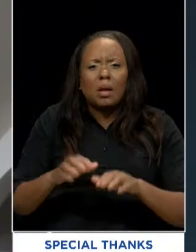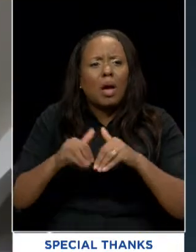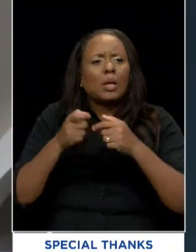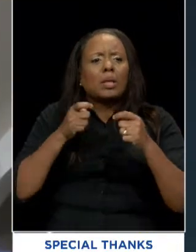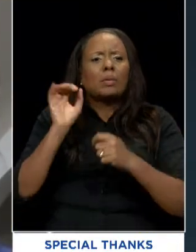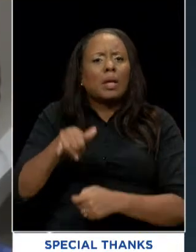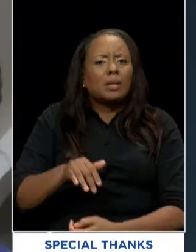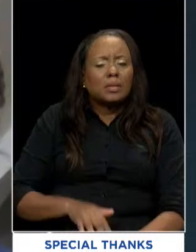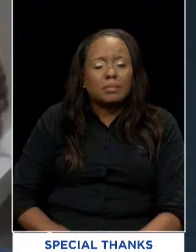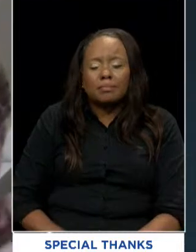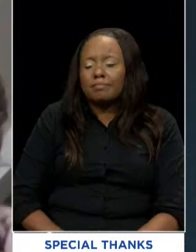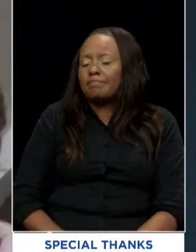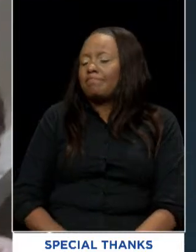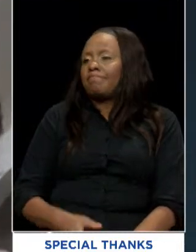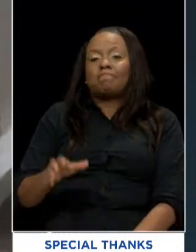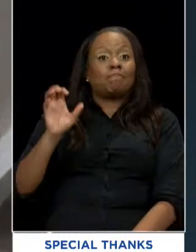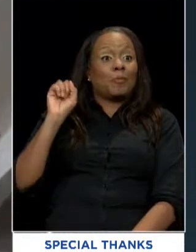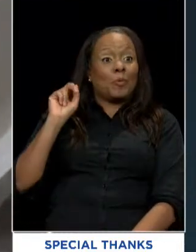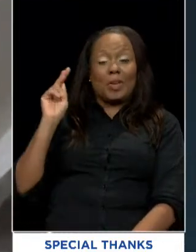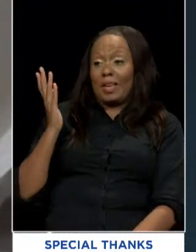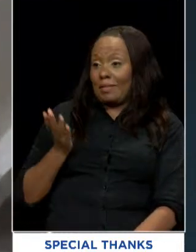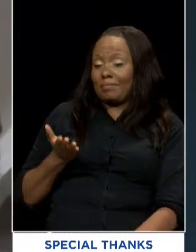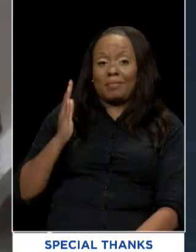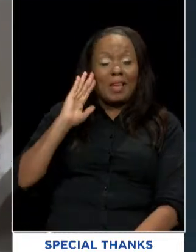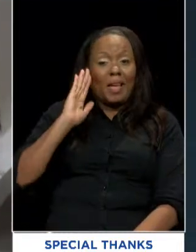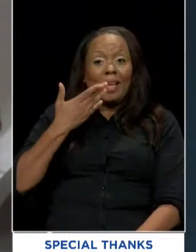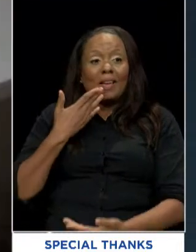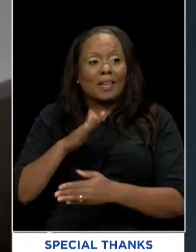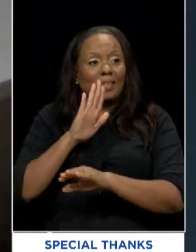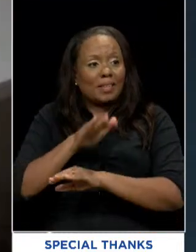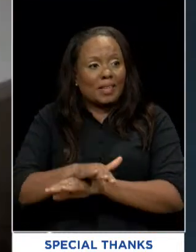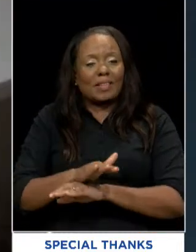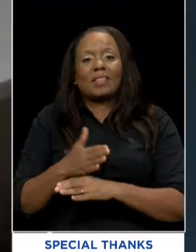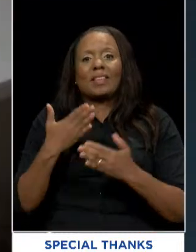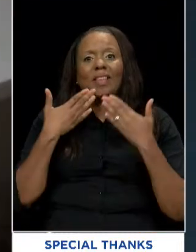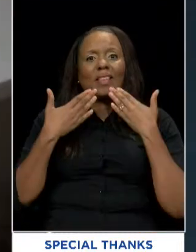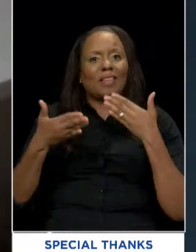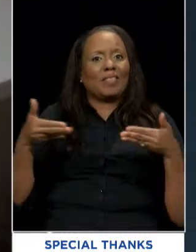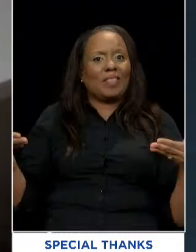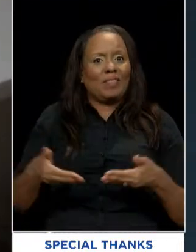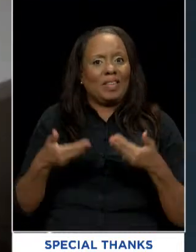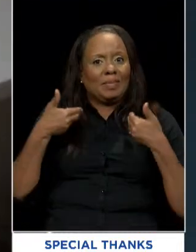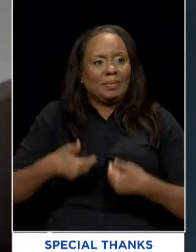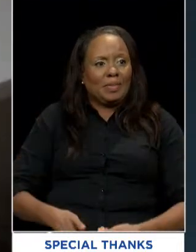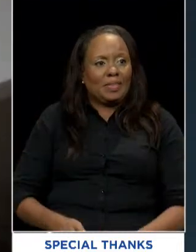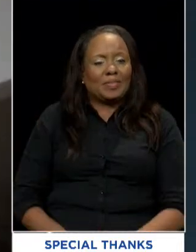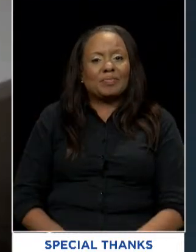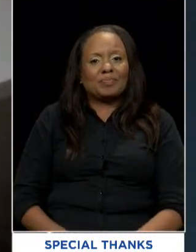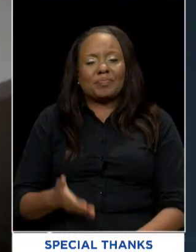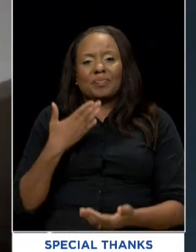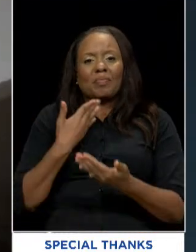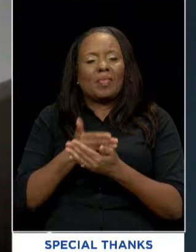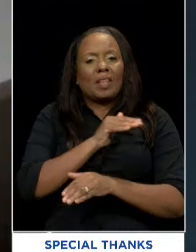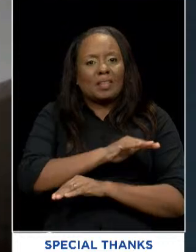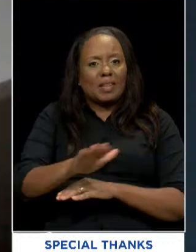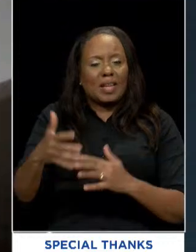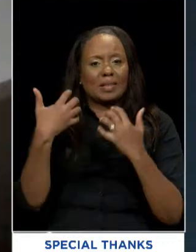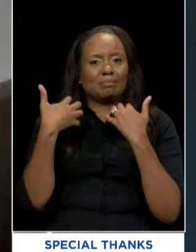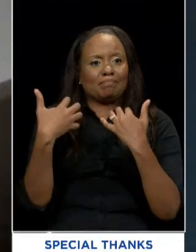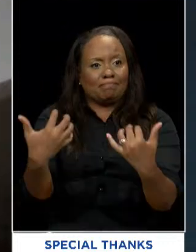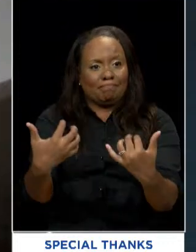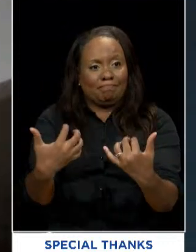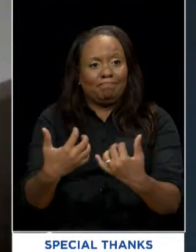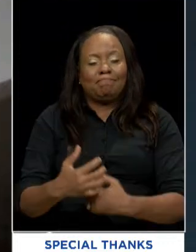Okay, hi, good night everybody, and thank you for having me on the show, and good night to all the public out there as